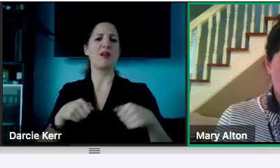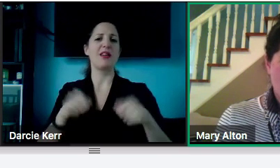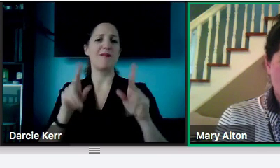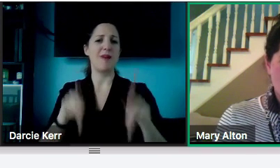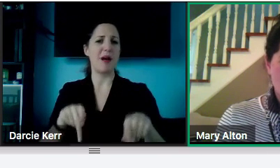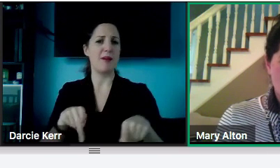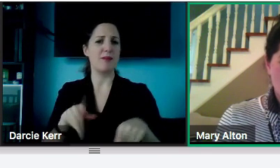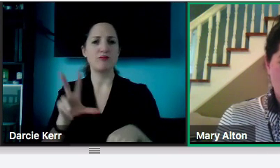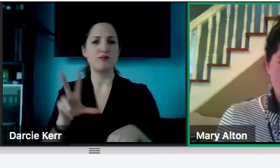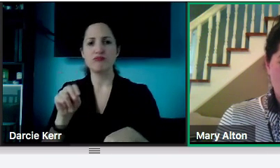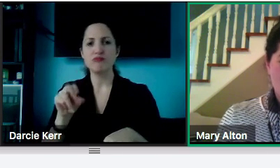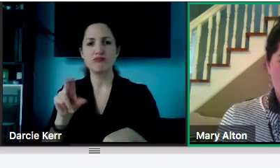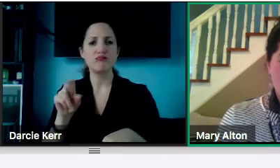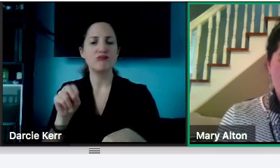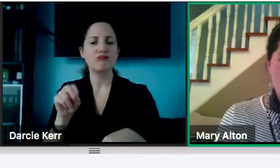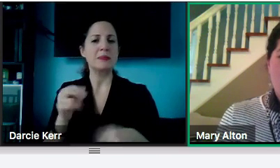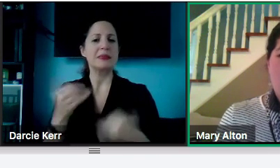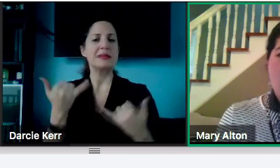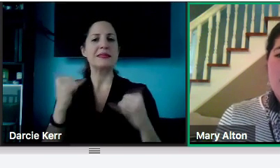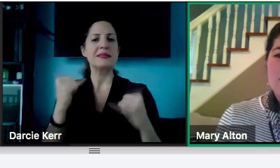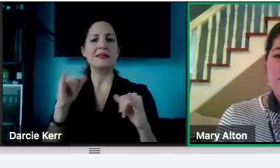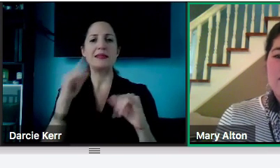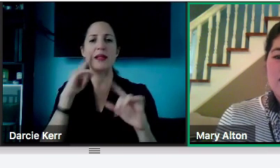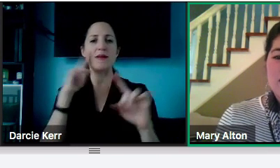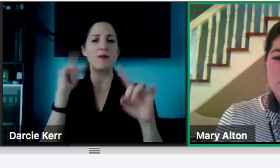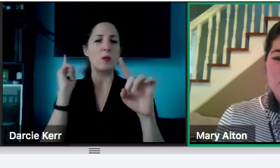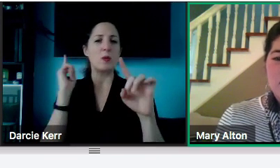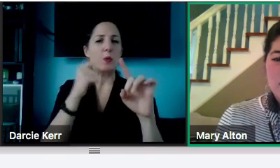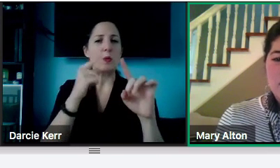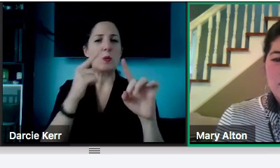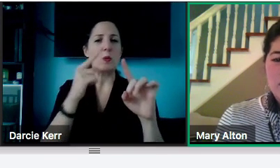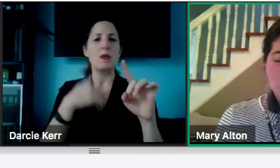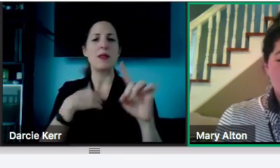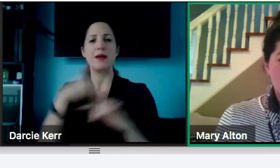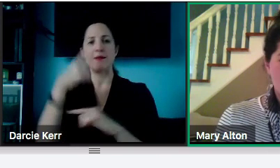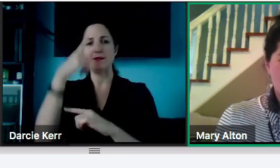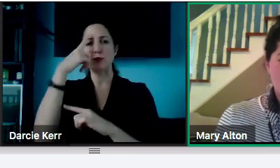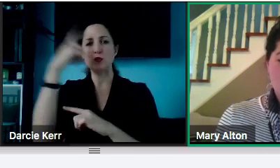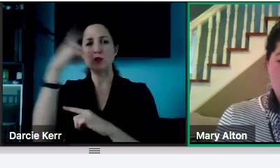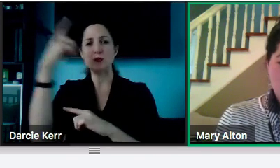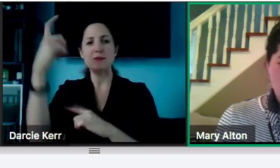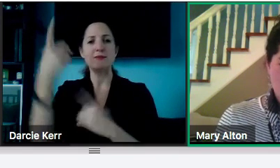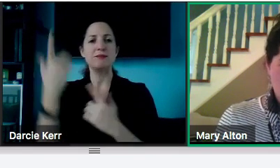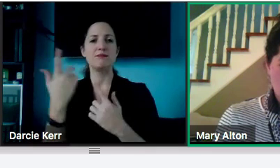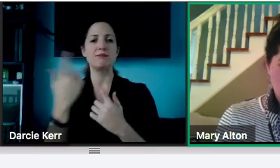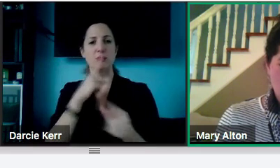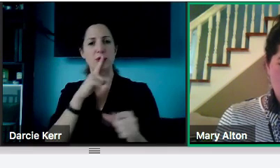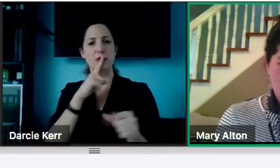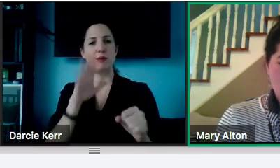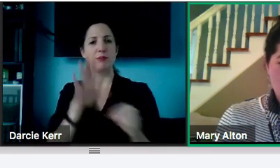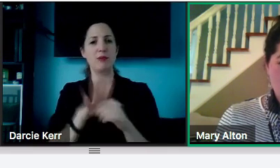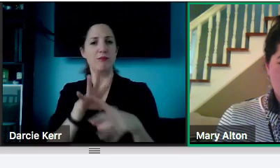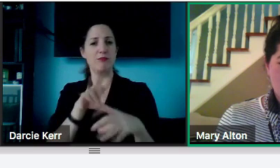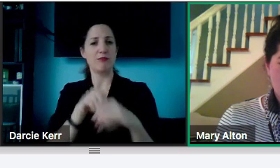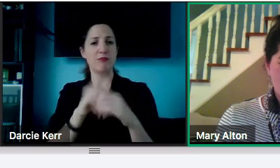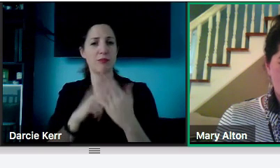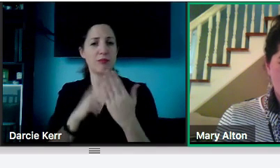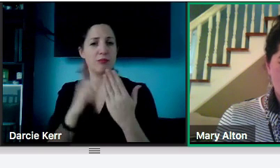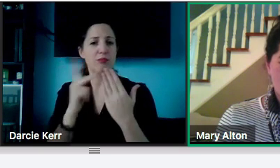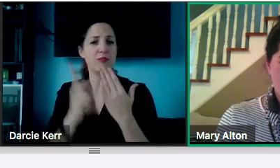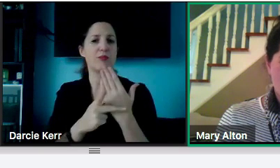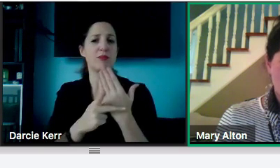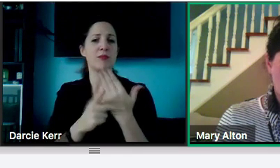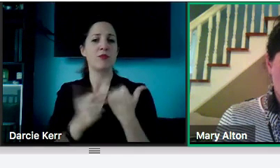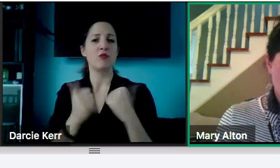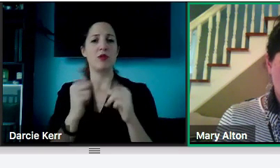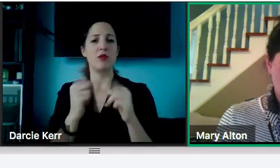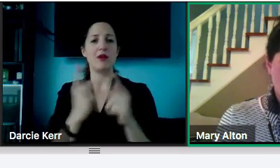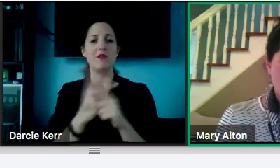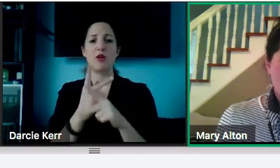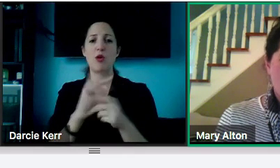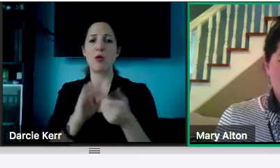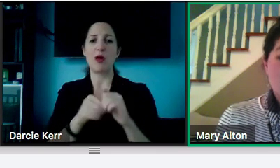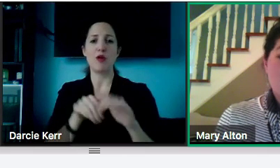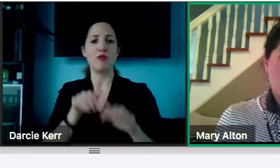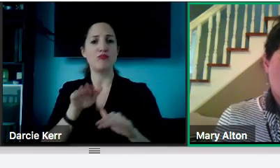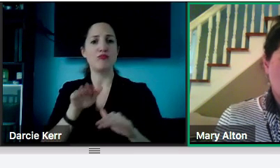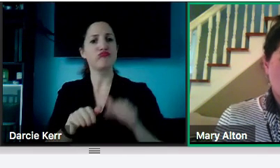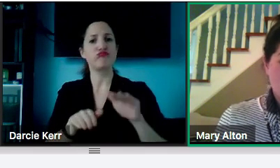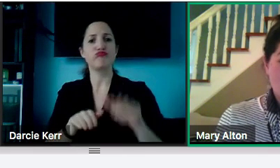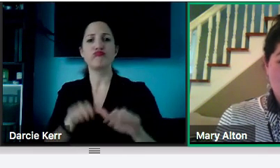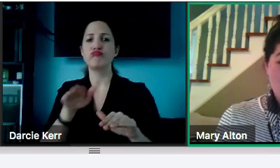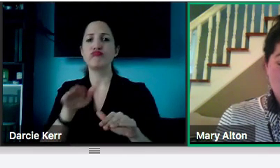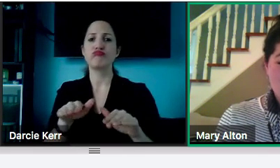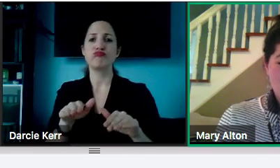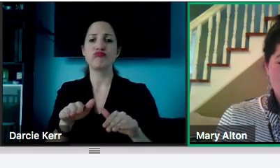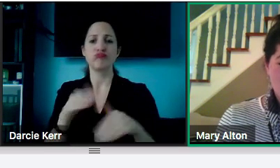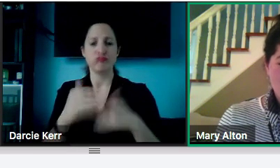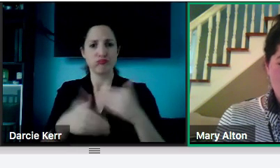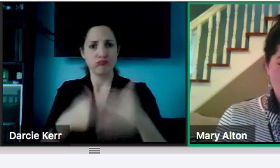have their goals, they have their dreams. They're committed to moving forward and taking things one step at a time